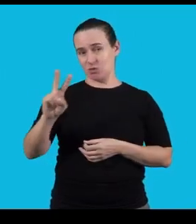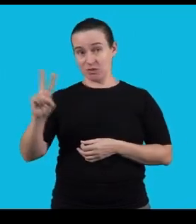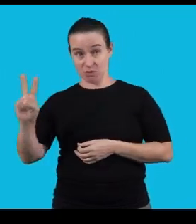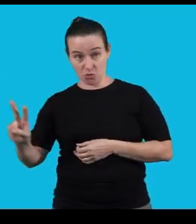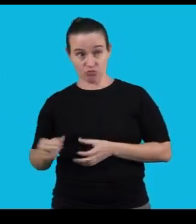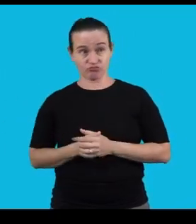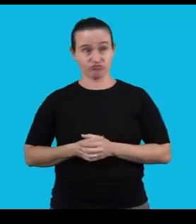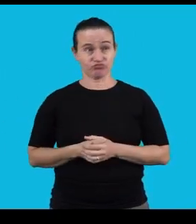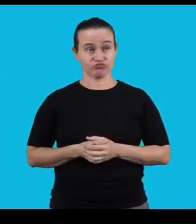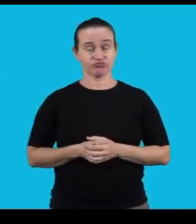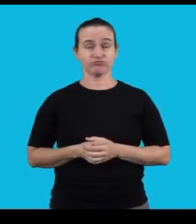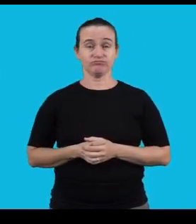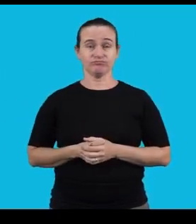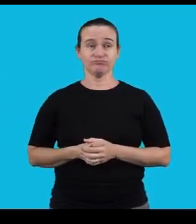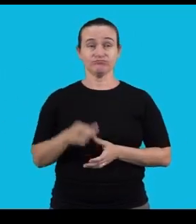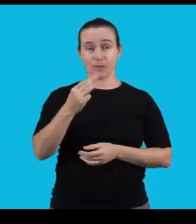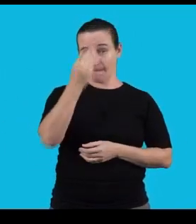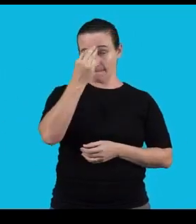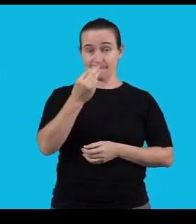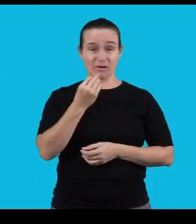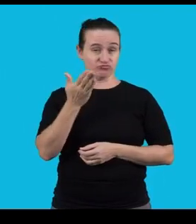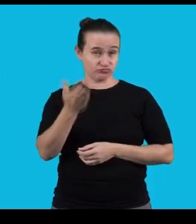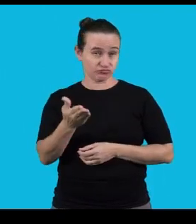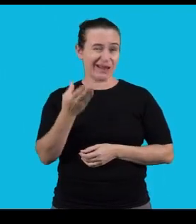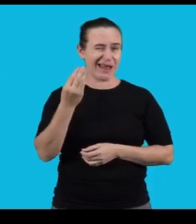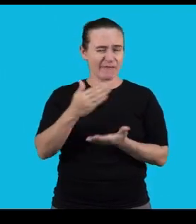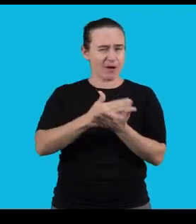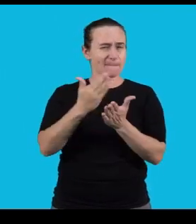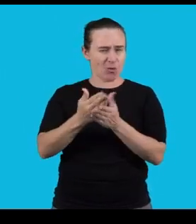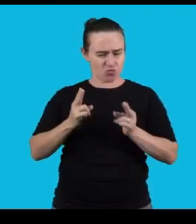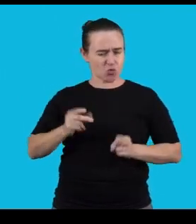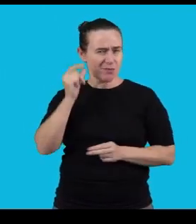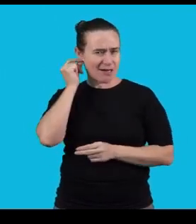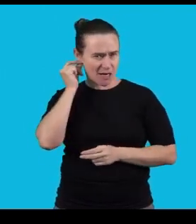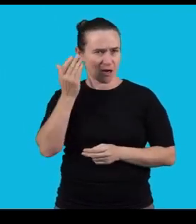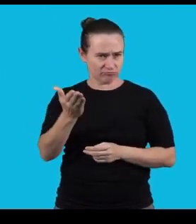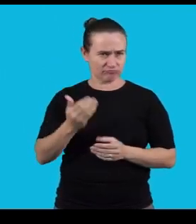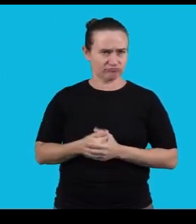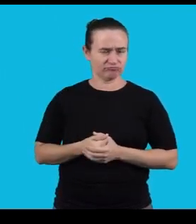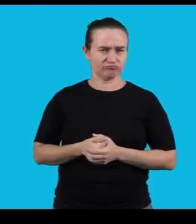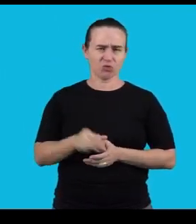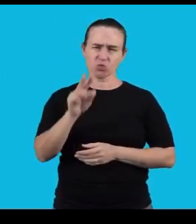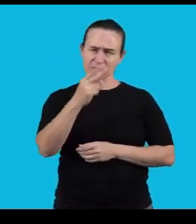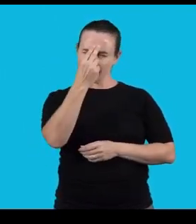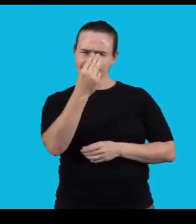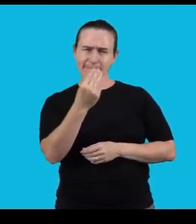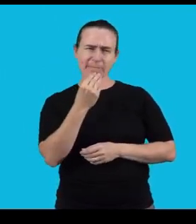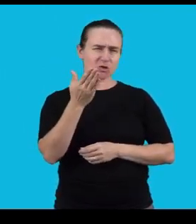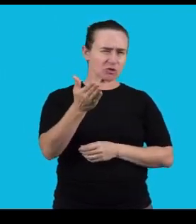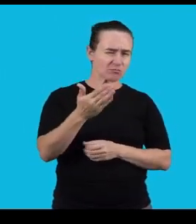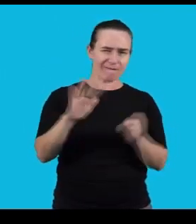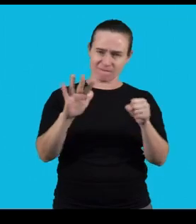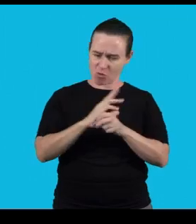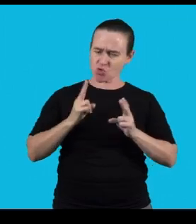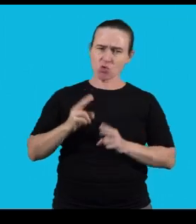question 3.3. The diagram represents a part of the human ear. You look at the diagram, it's a complete